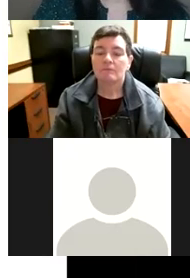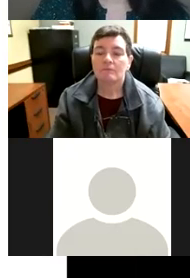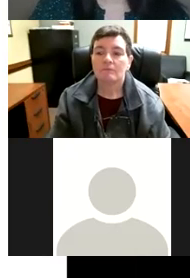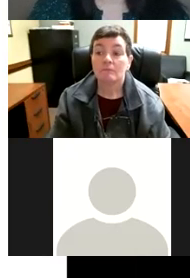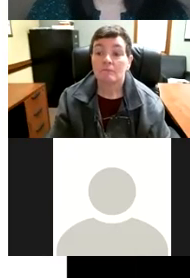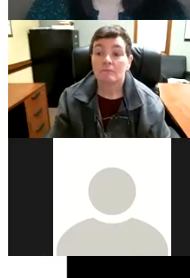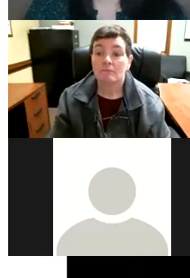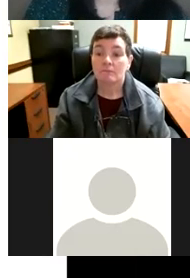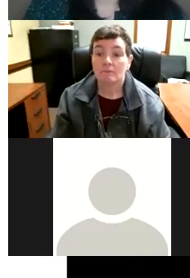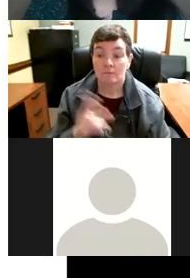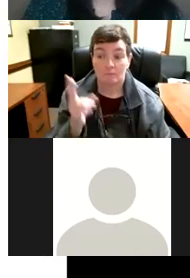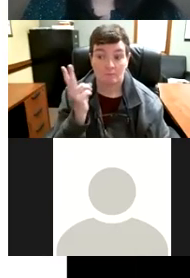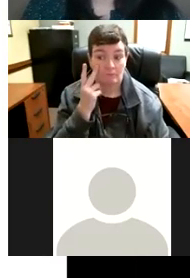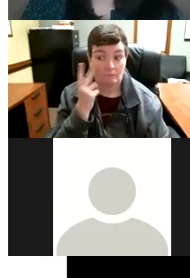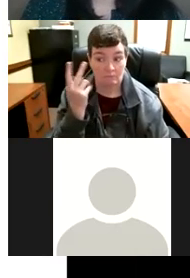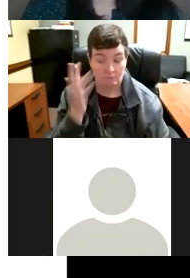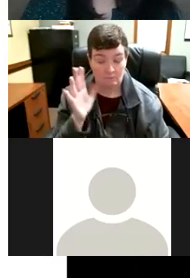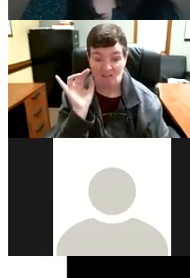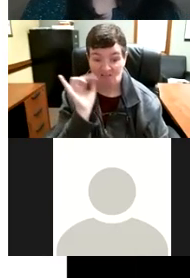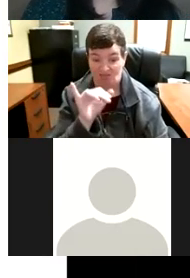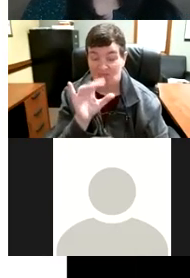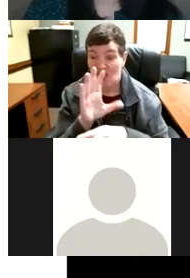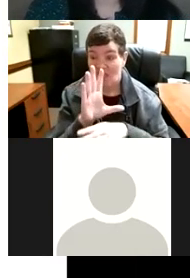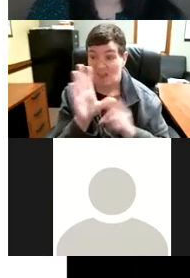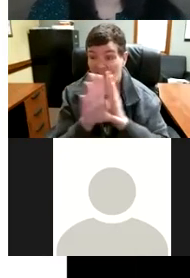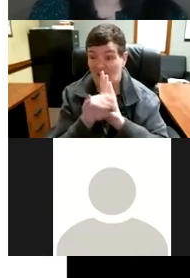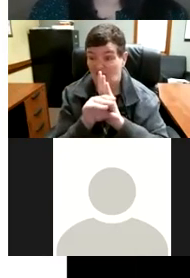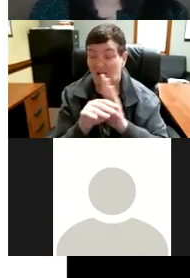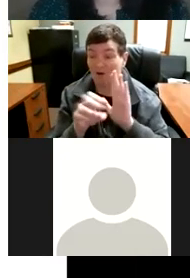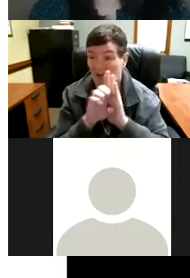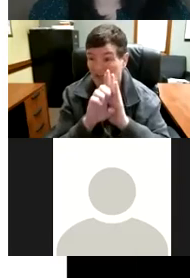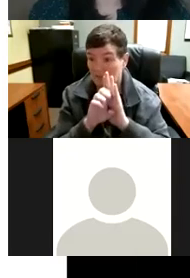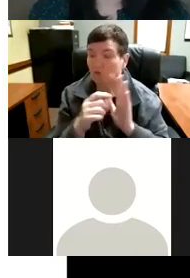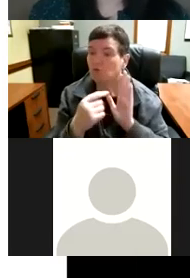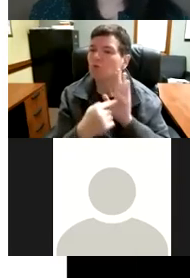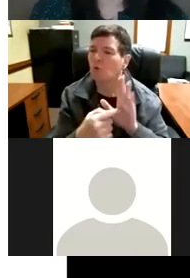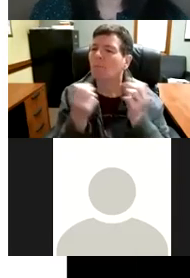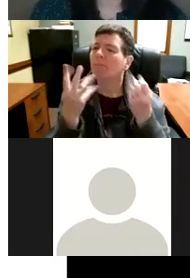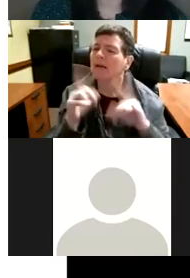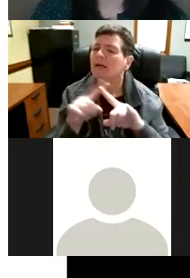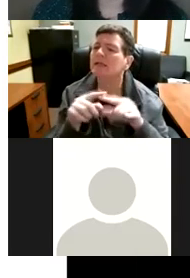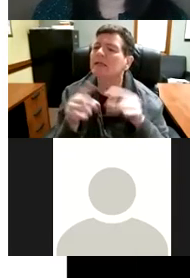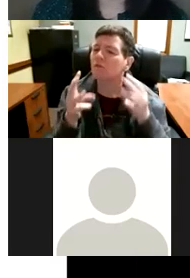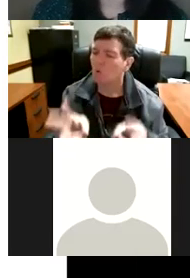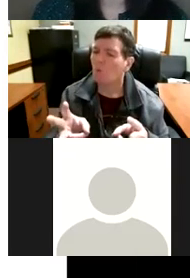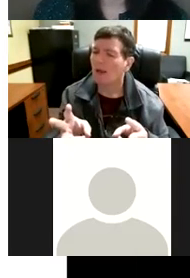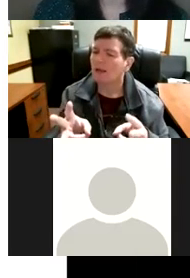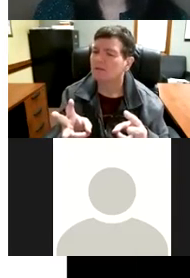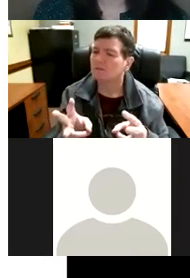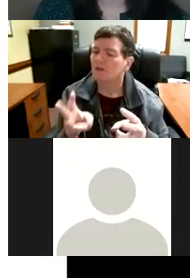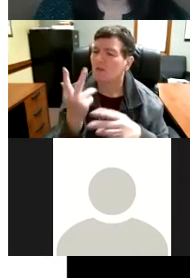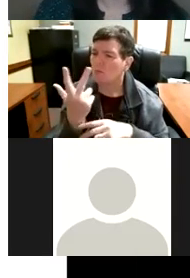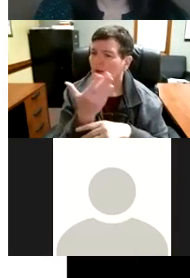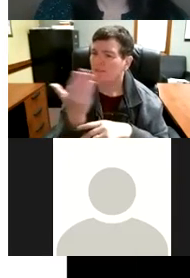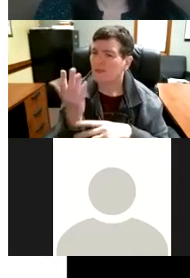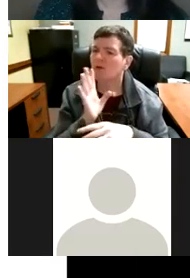So as you can see, that video and those examples really show a combination of the three things we've been talking about.